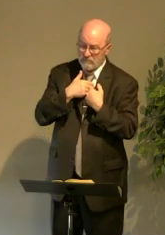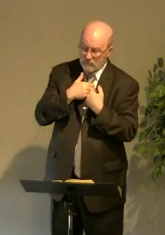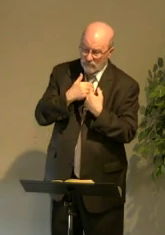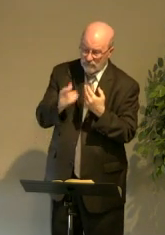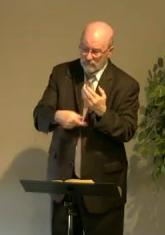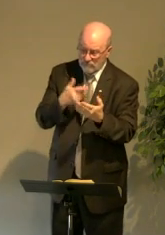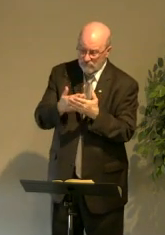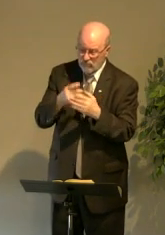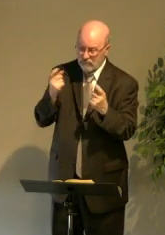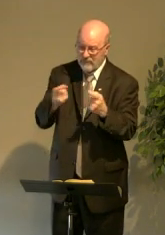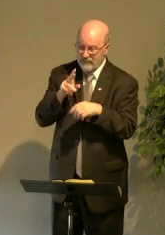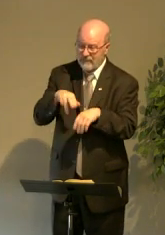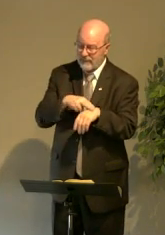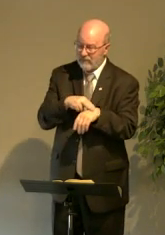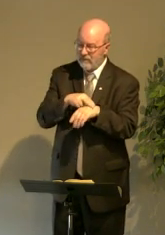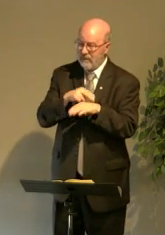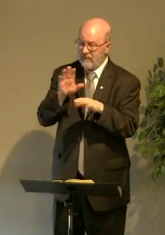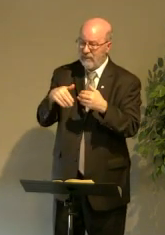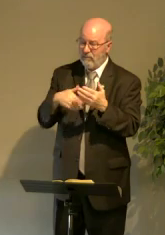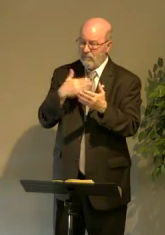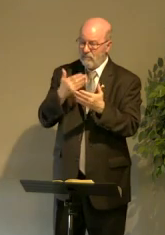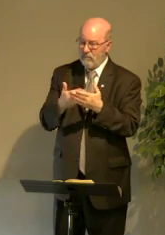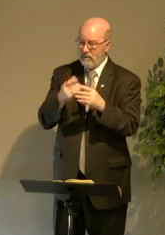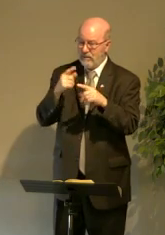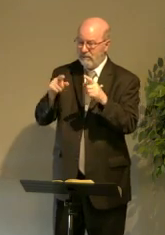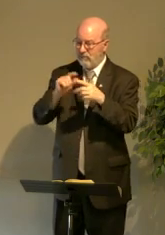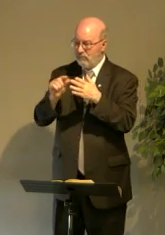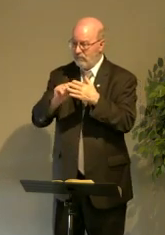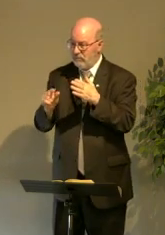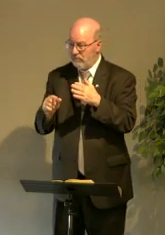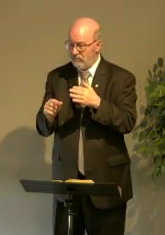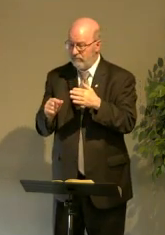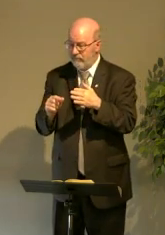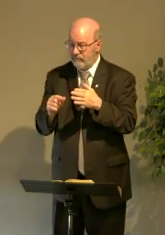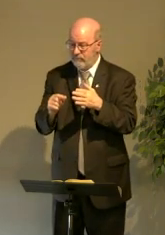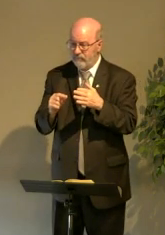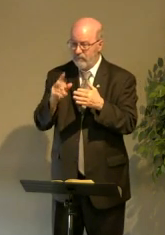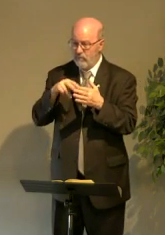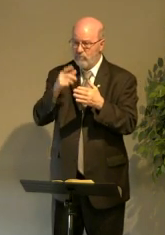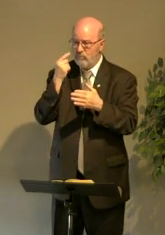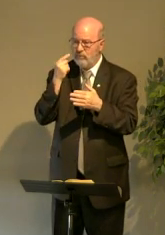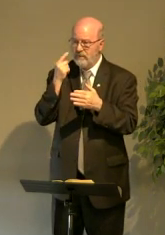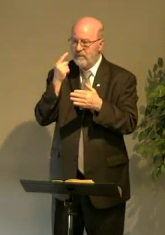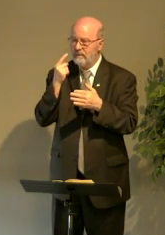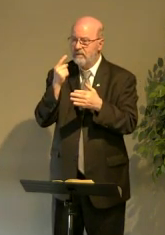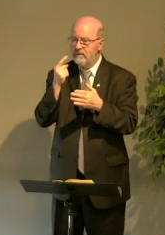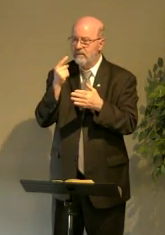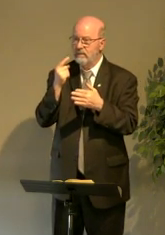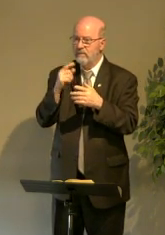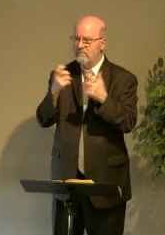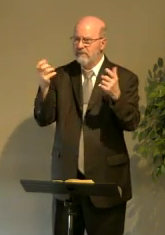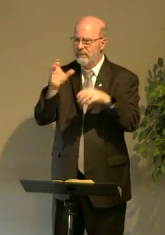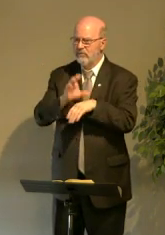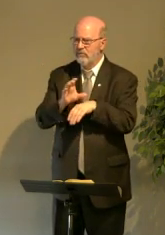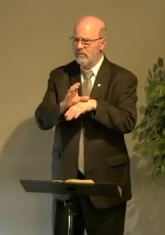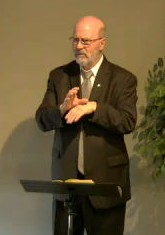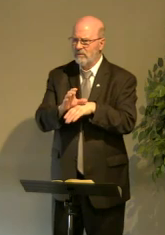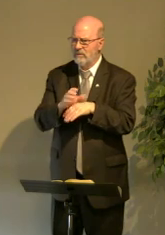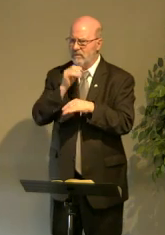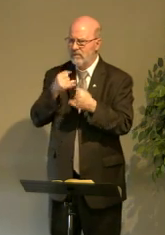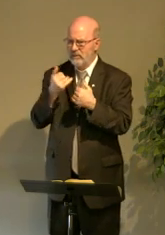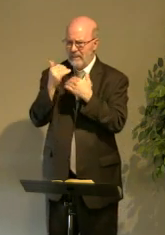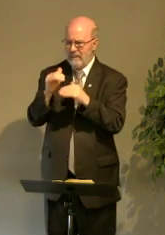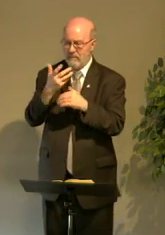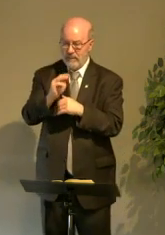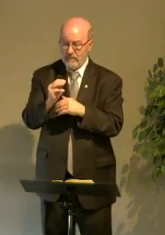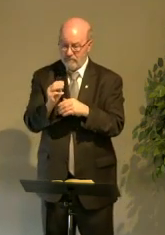sin nature. That's how we're born, and there's several scripture references listed. I read recently of some mega churches, and it's not just limited